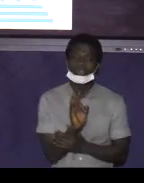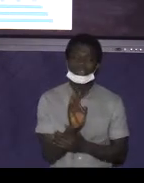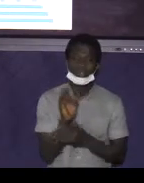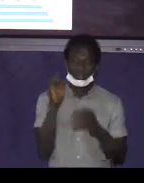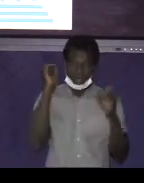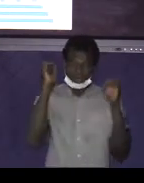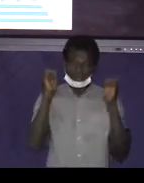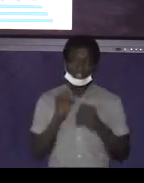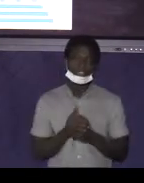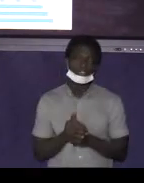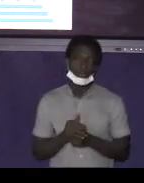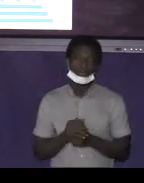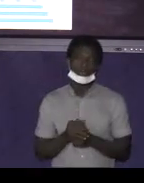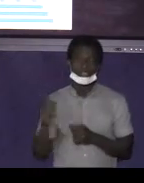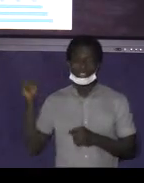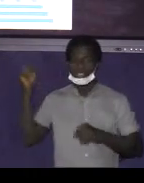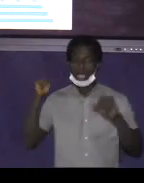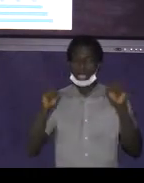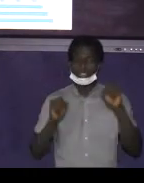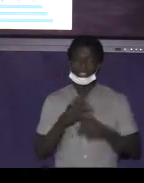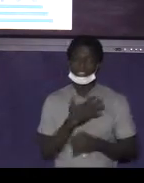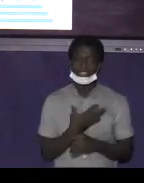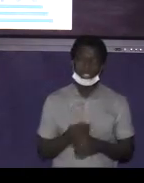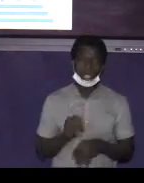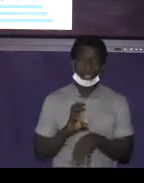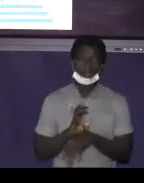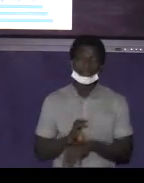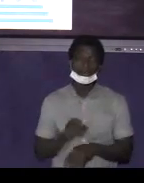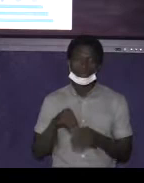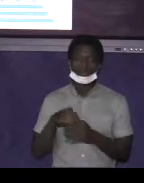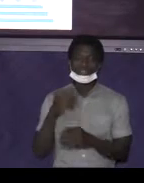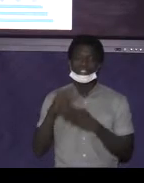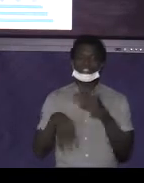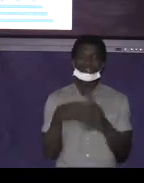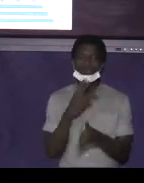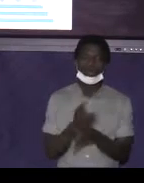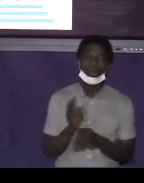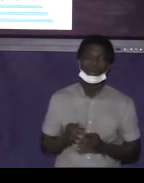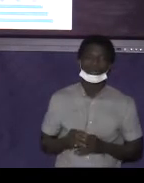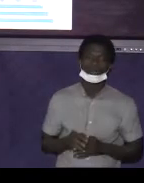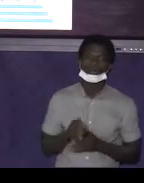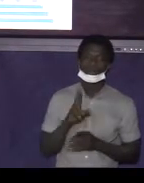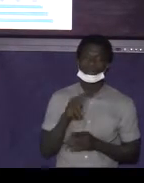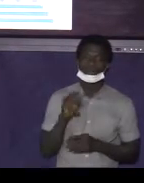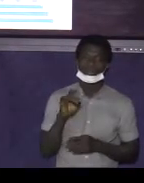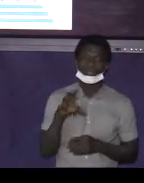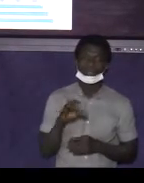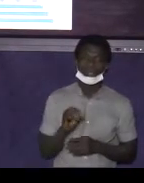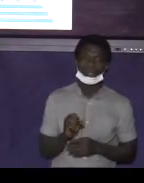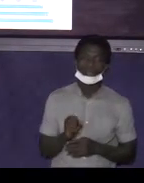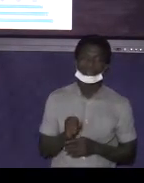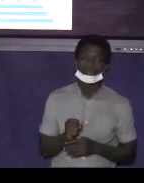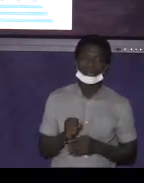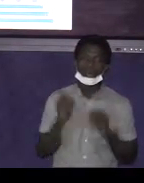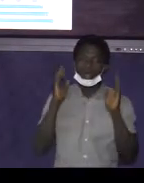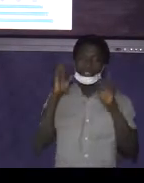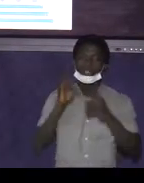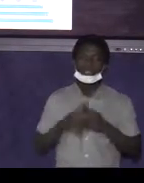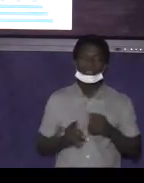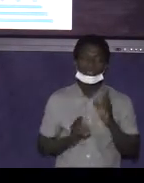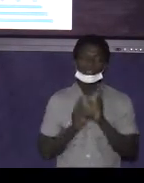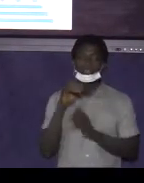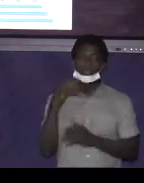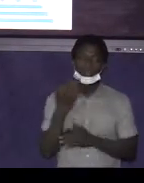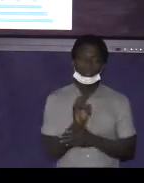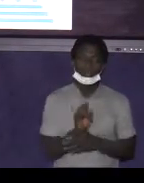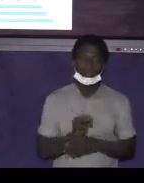of education, science and culture in the world. UNESCO attends to